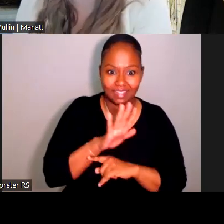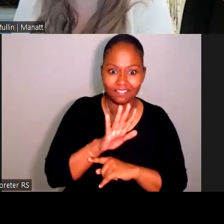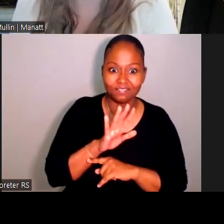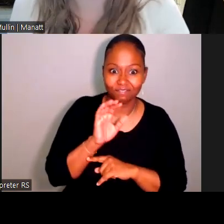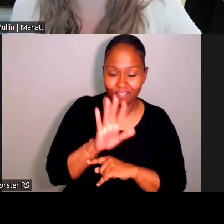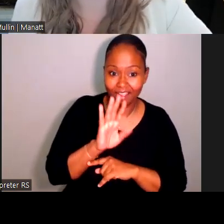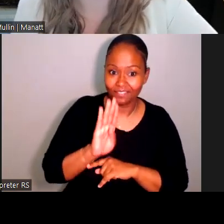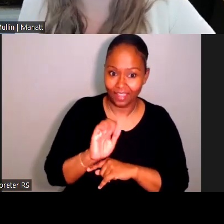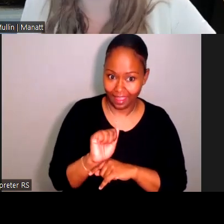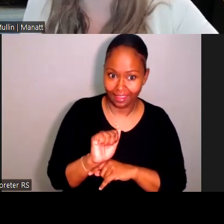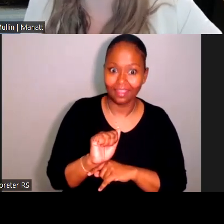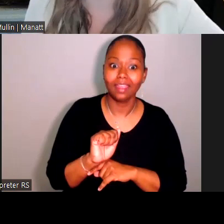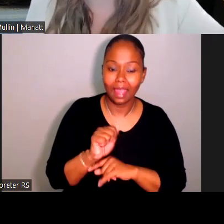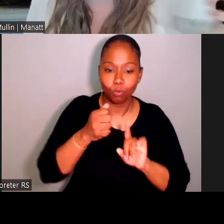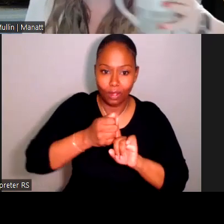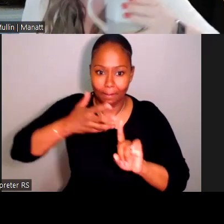recommendations. Next slide, please.